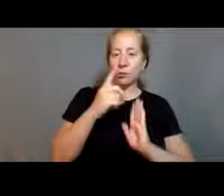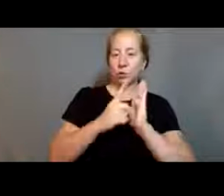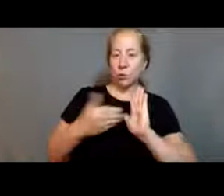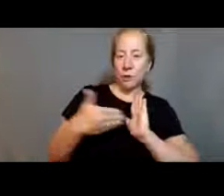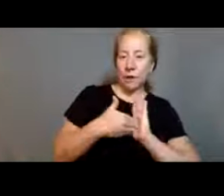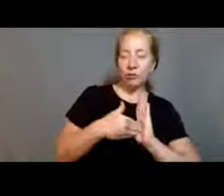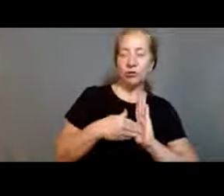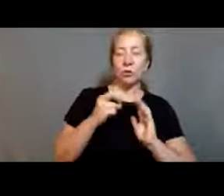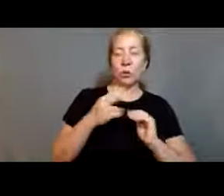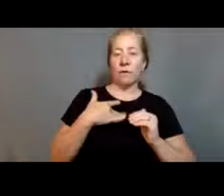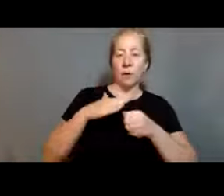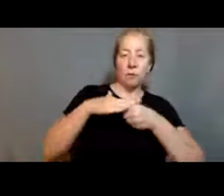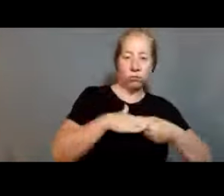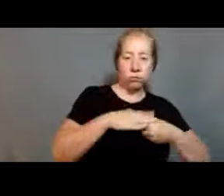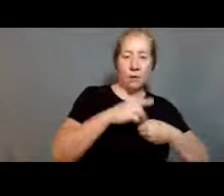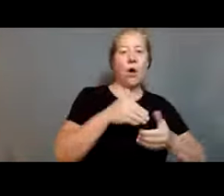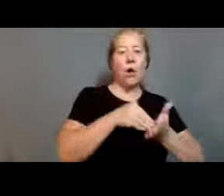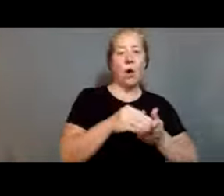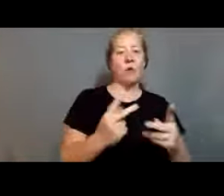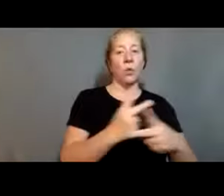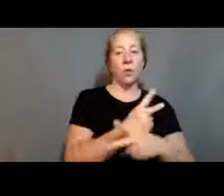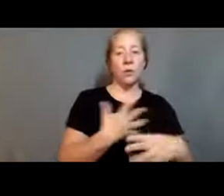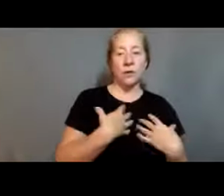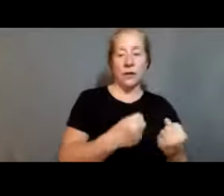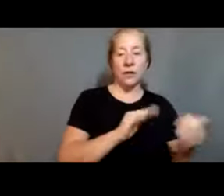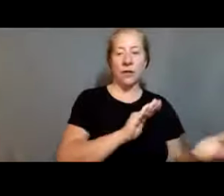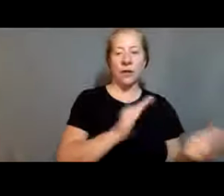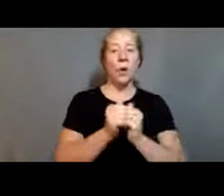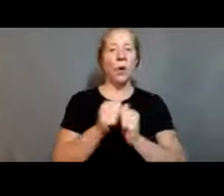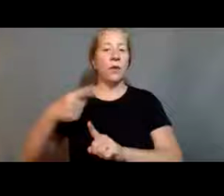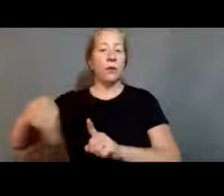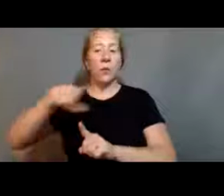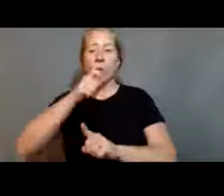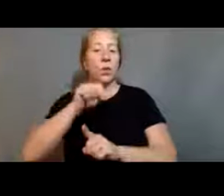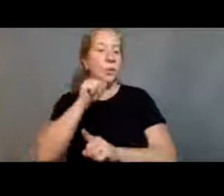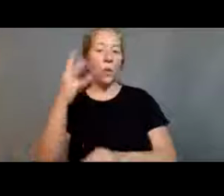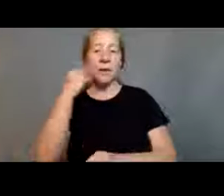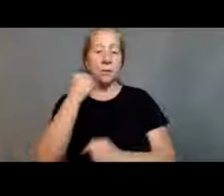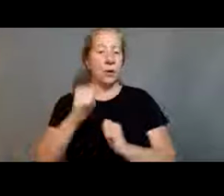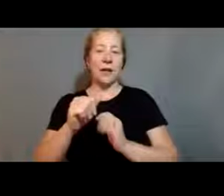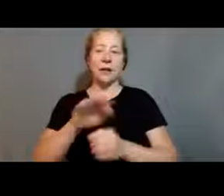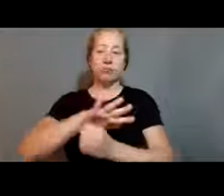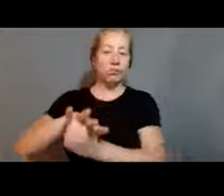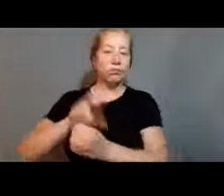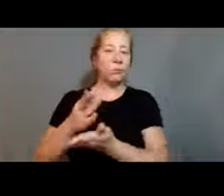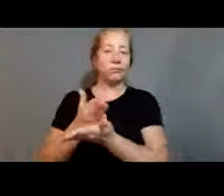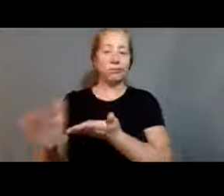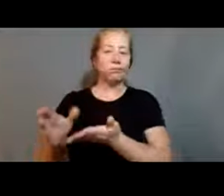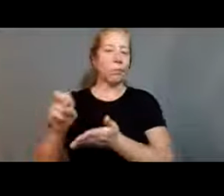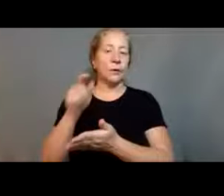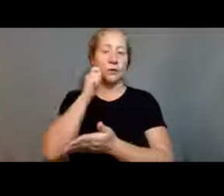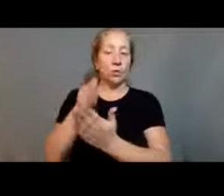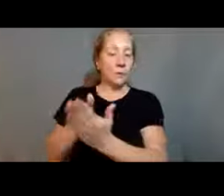to indicate they have poor health than those that have not experienced racism or discrimination. And